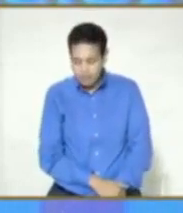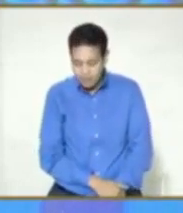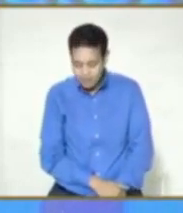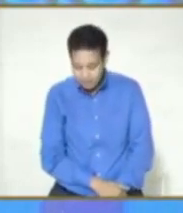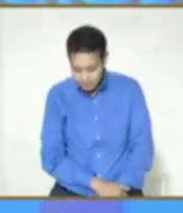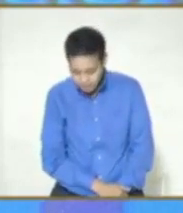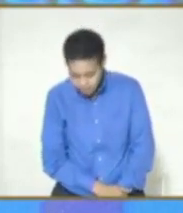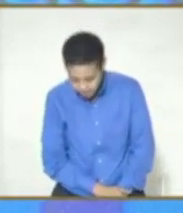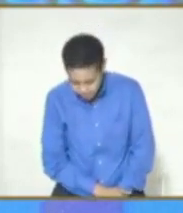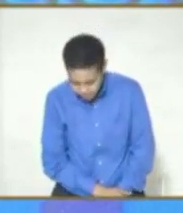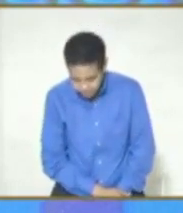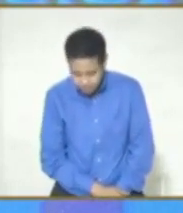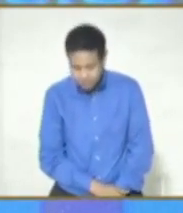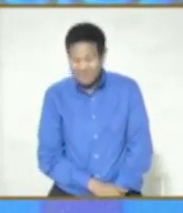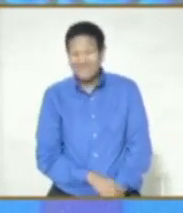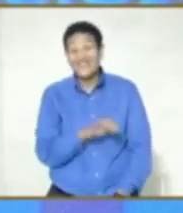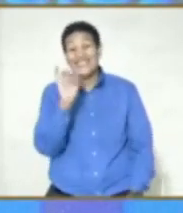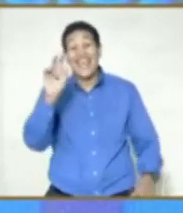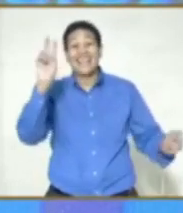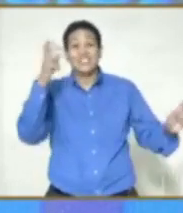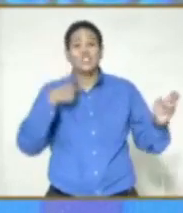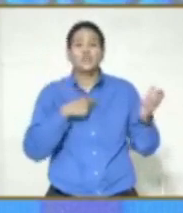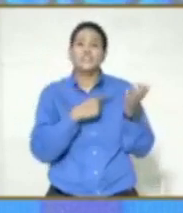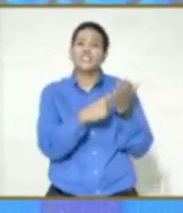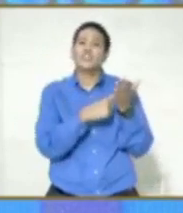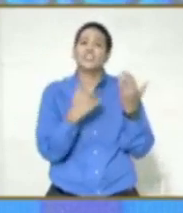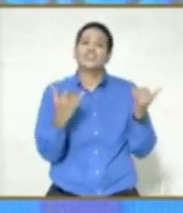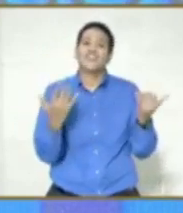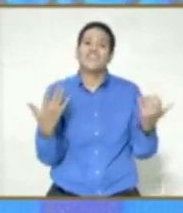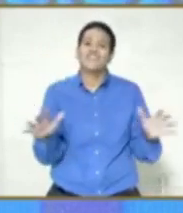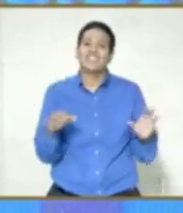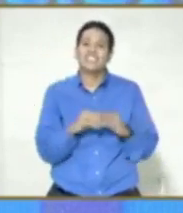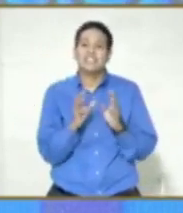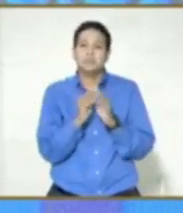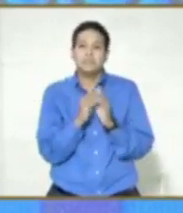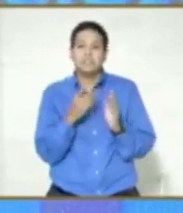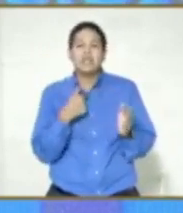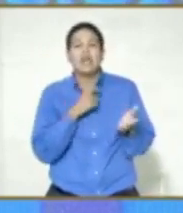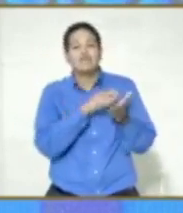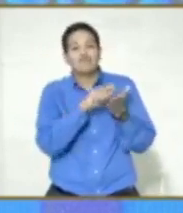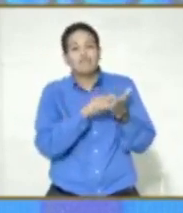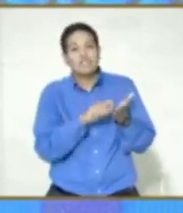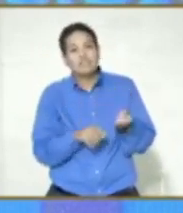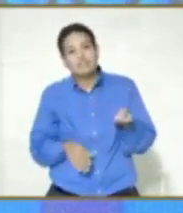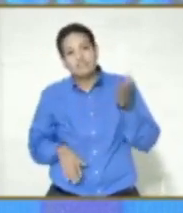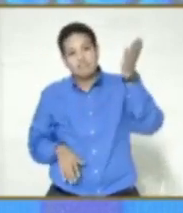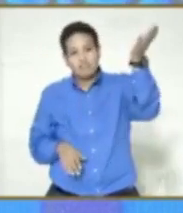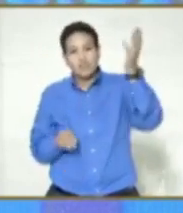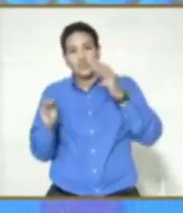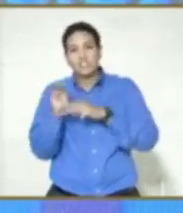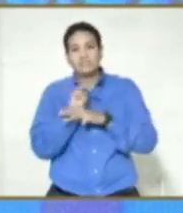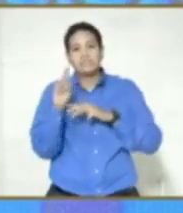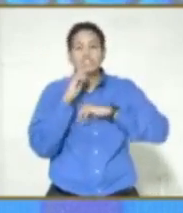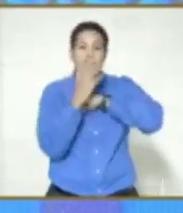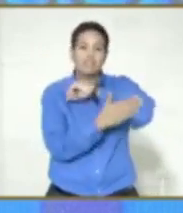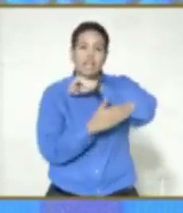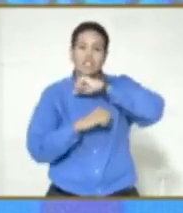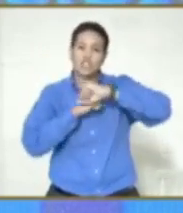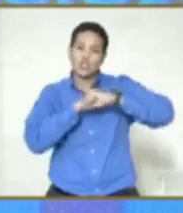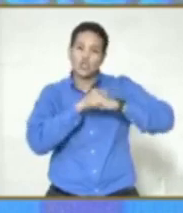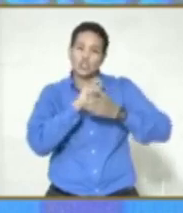meeting. I have just written to the Minister of National Security